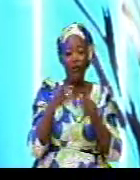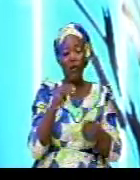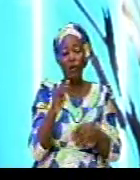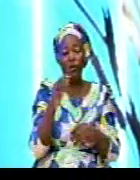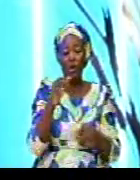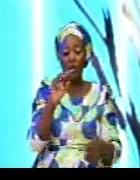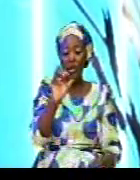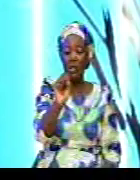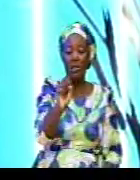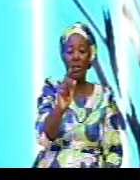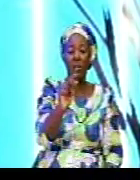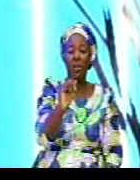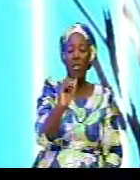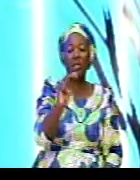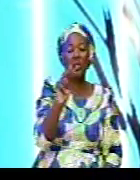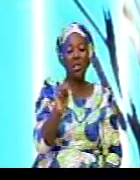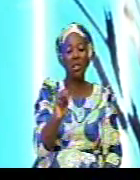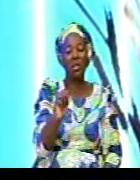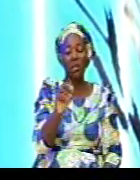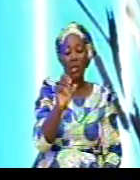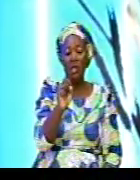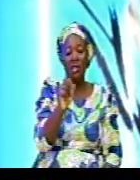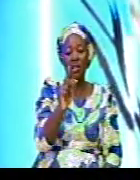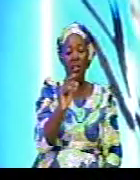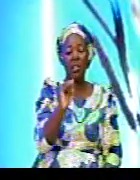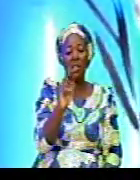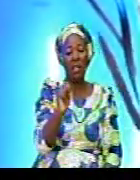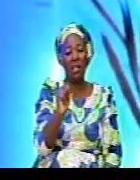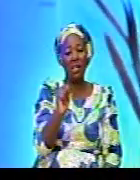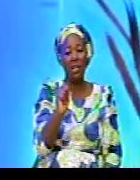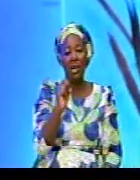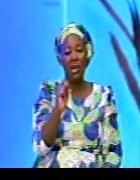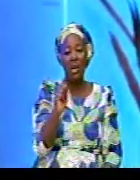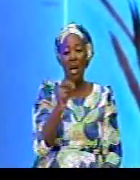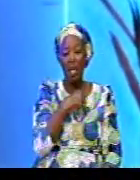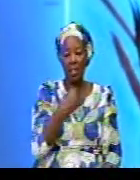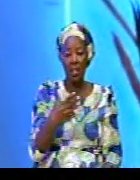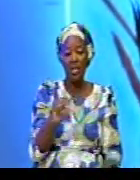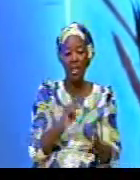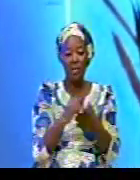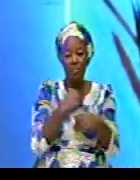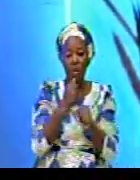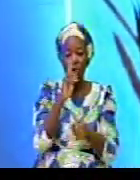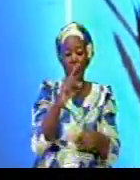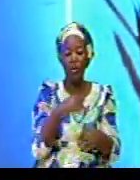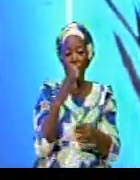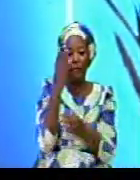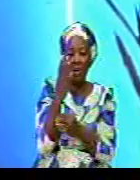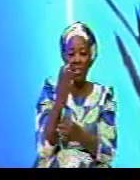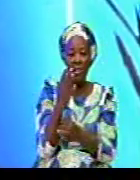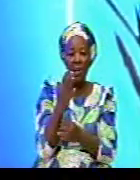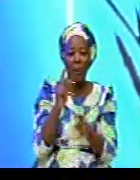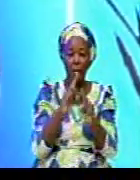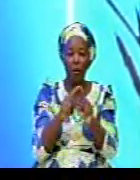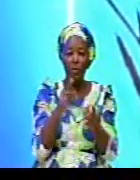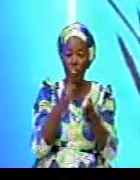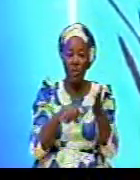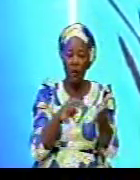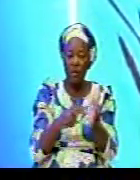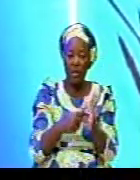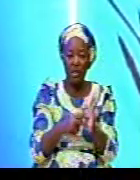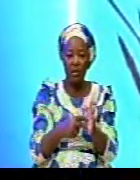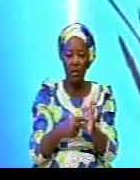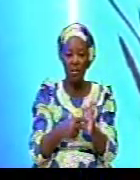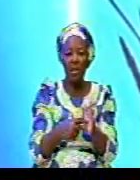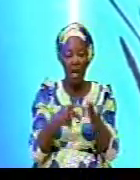of your skin, your muscles, your sinews, and the thing that make up your flesh.